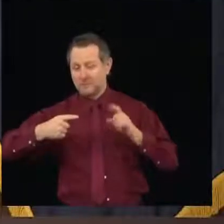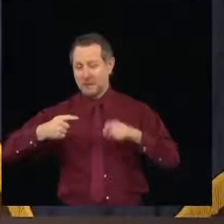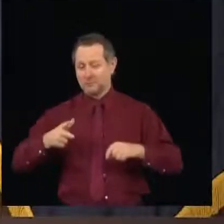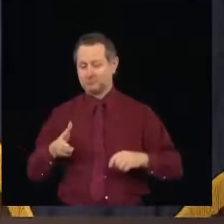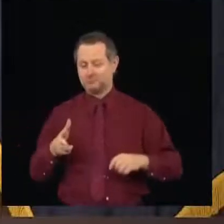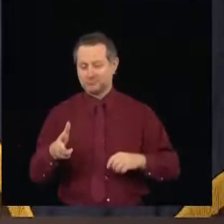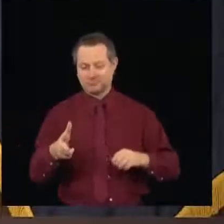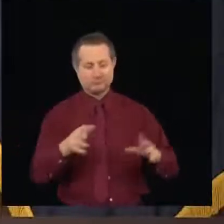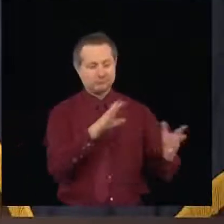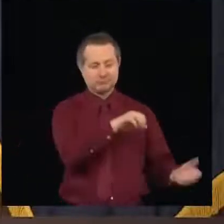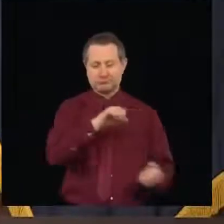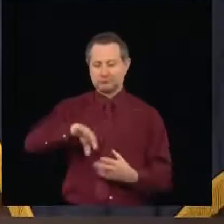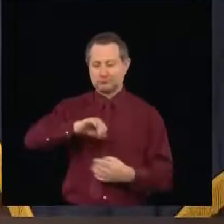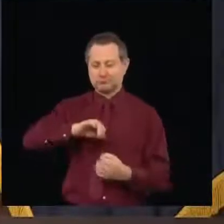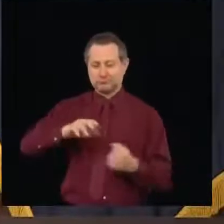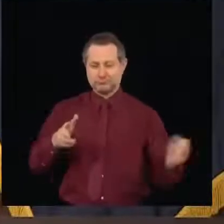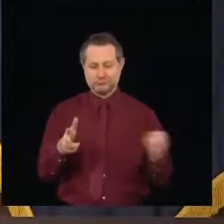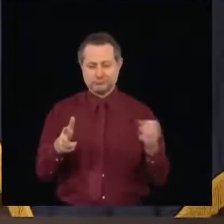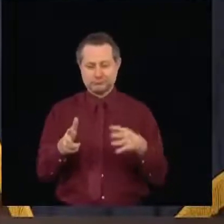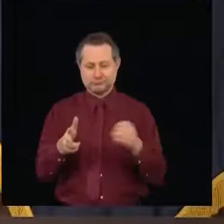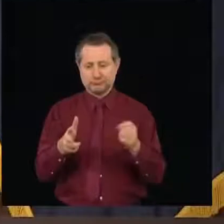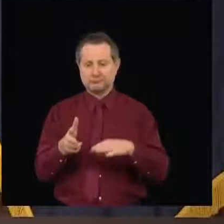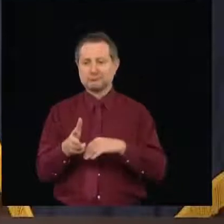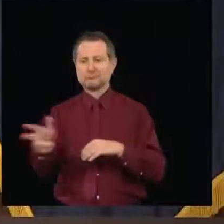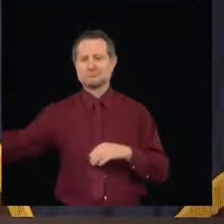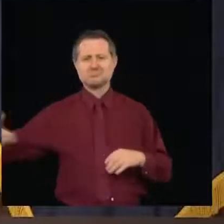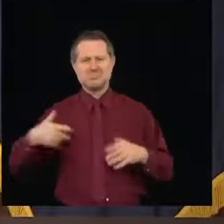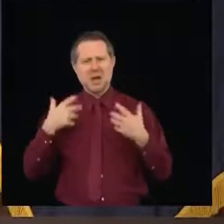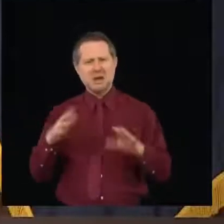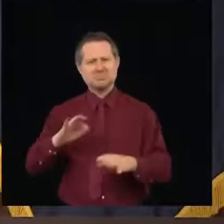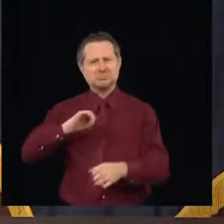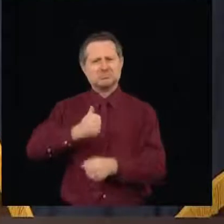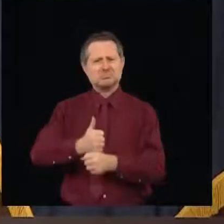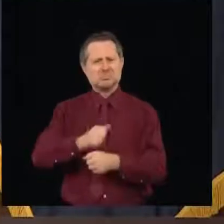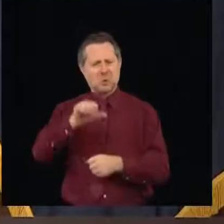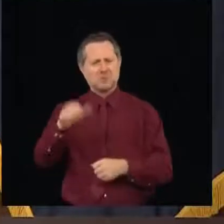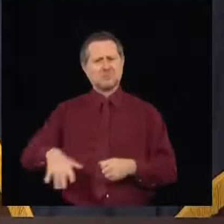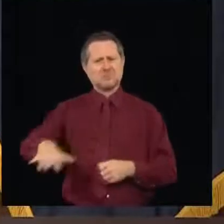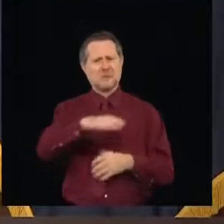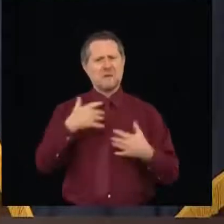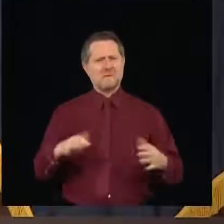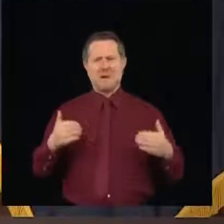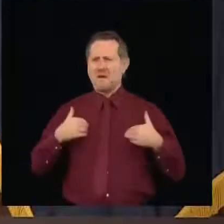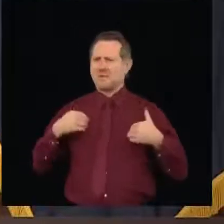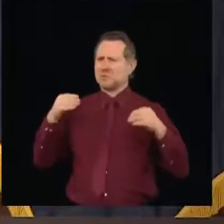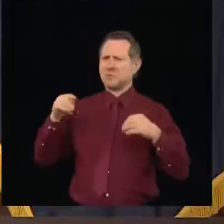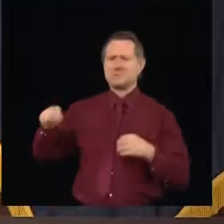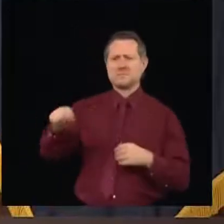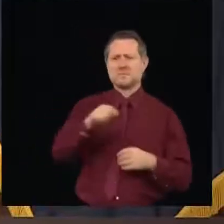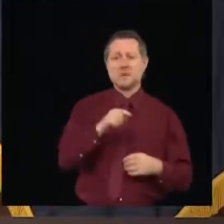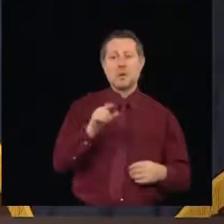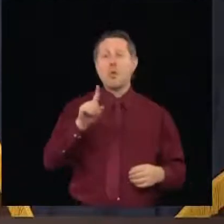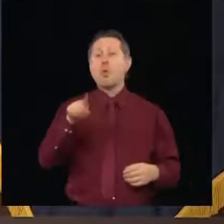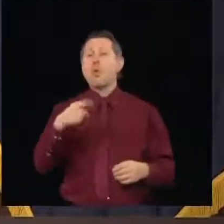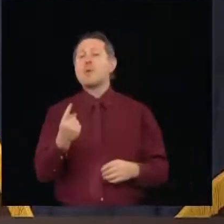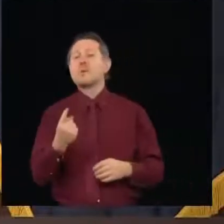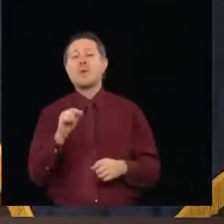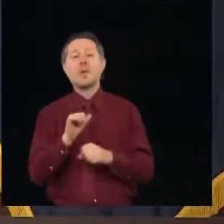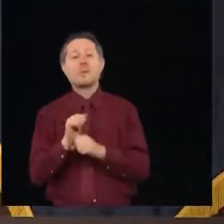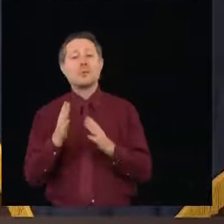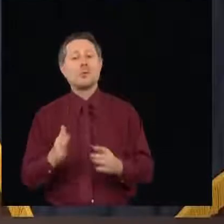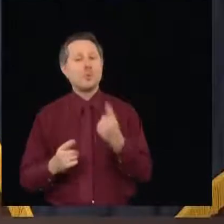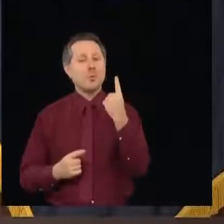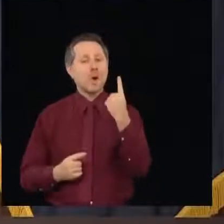You now have curbside pickup in the Capital District region, but only one employee. So there's not much